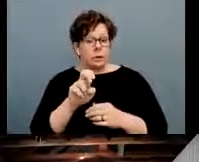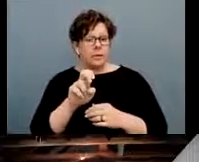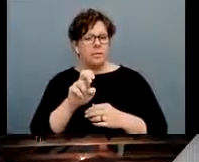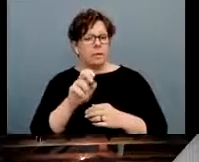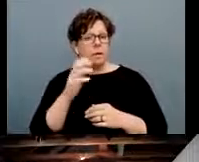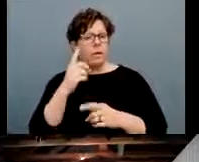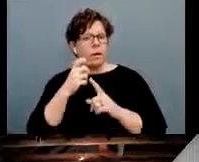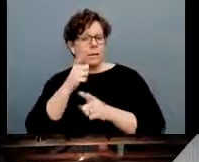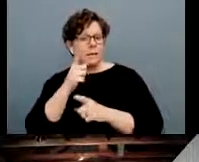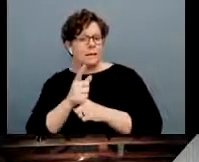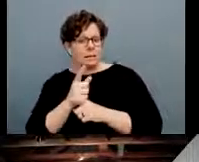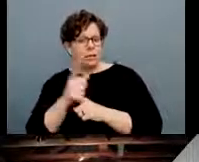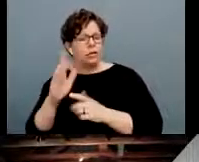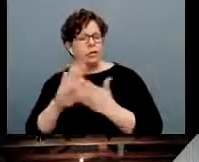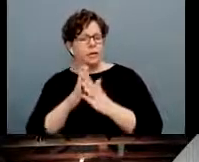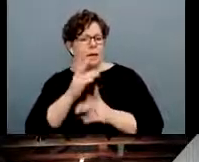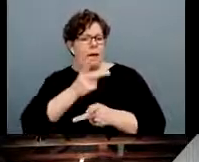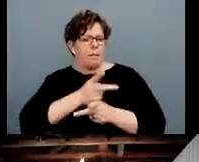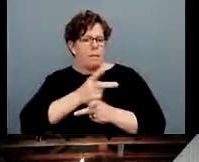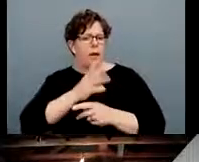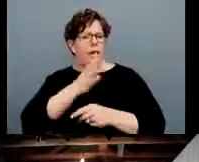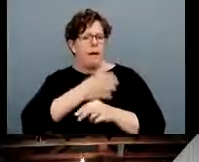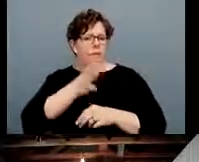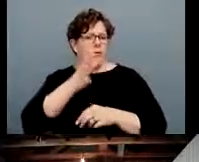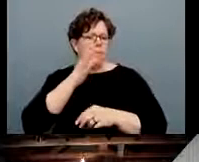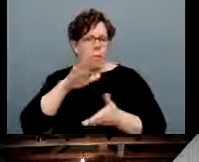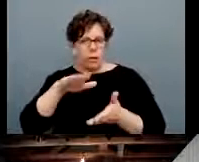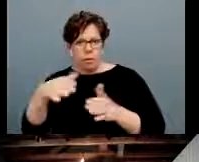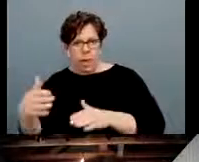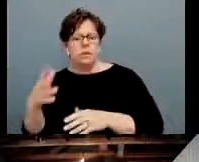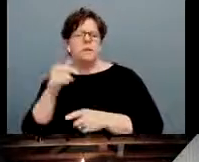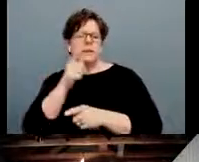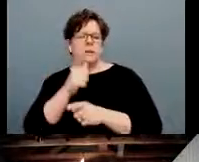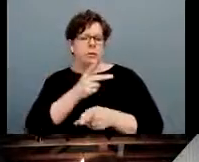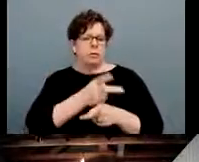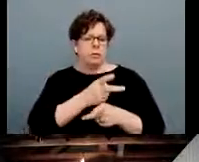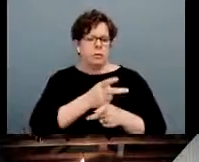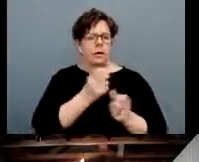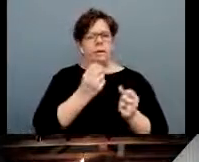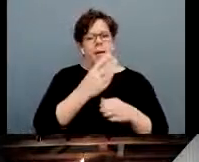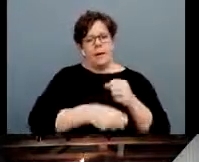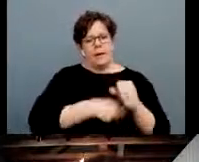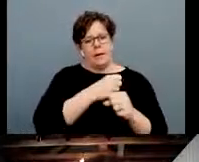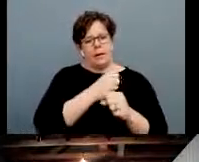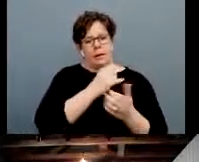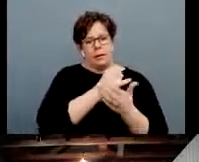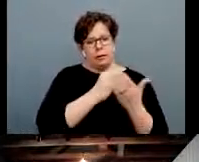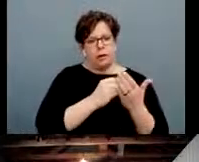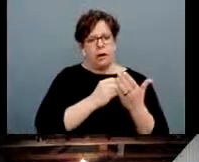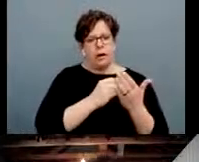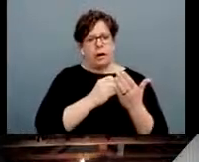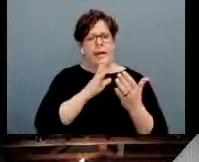who became his caretaker after his mother died. After years of drawing what the family referred to as his dream